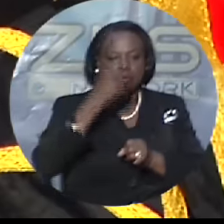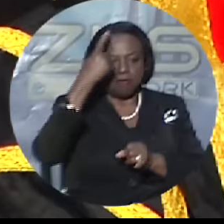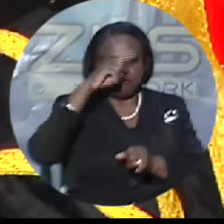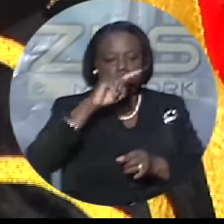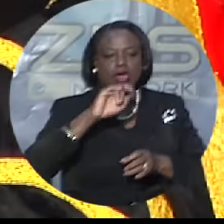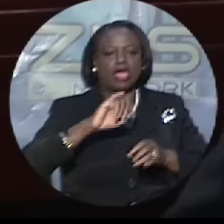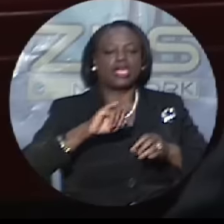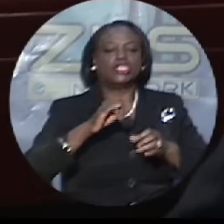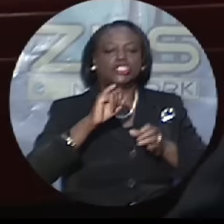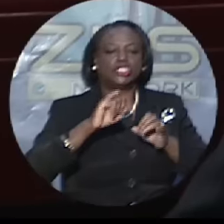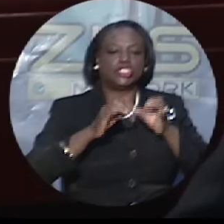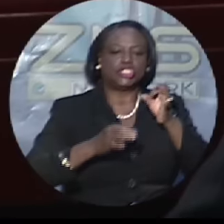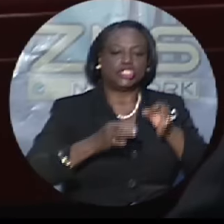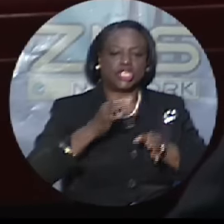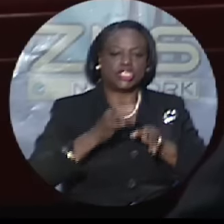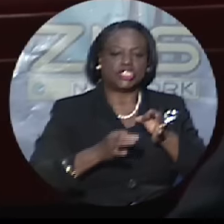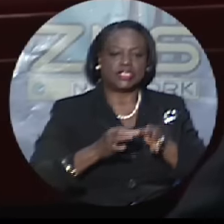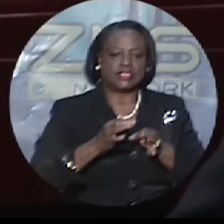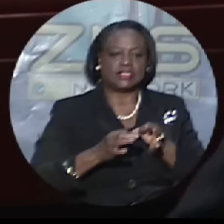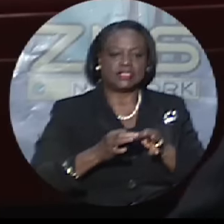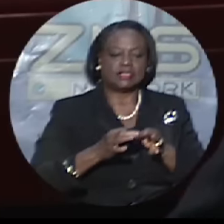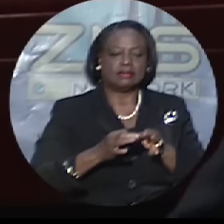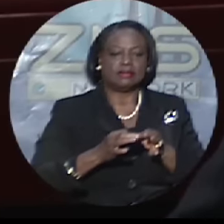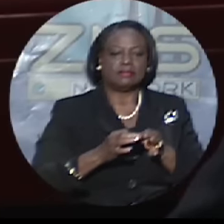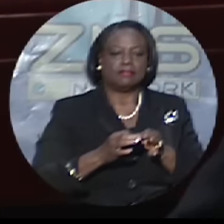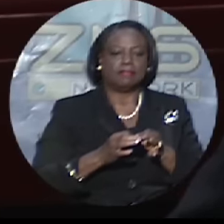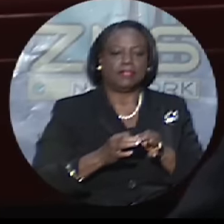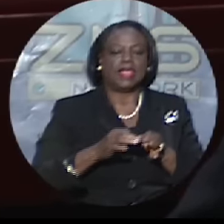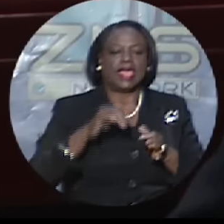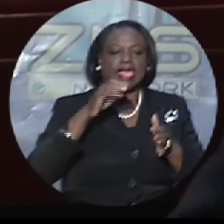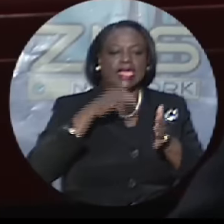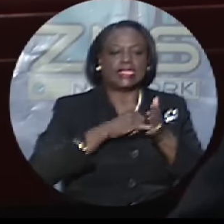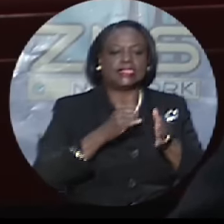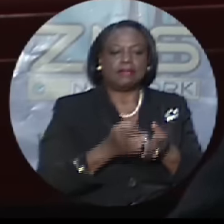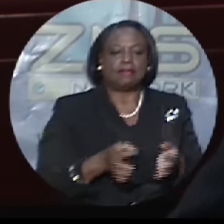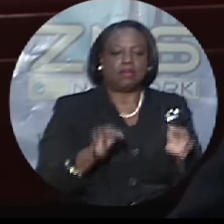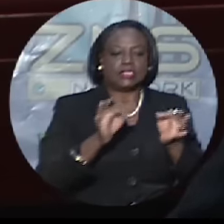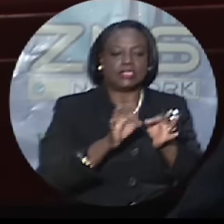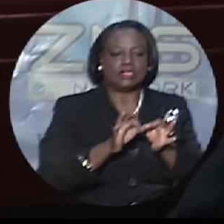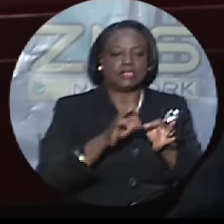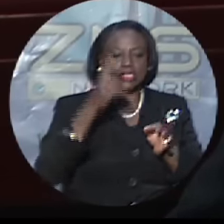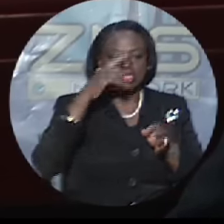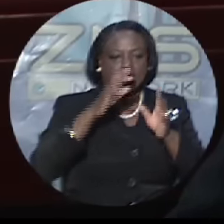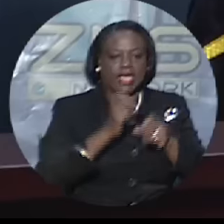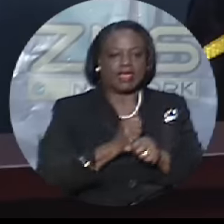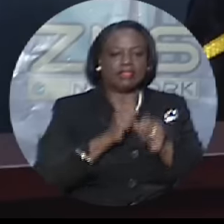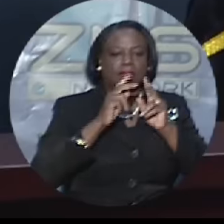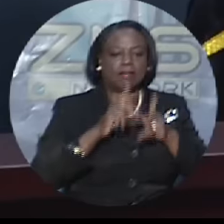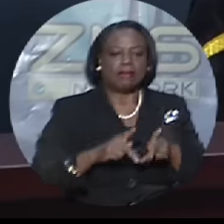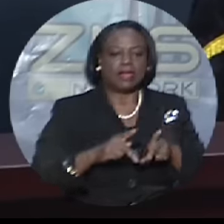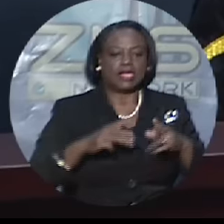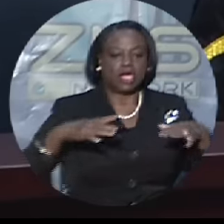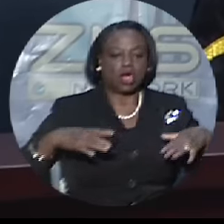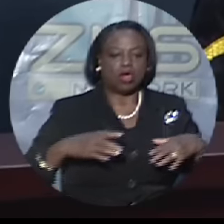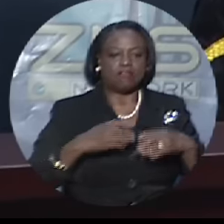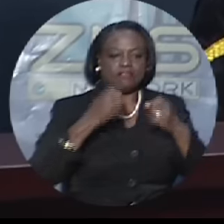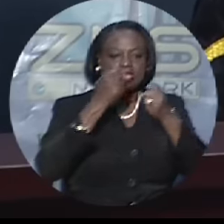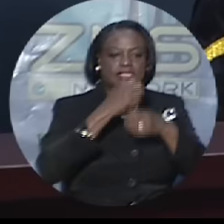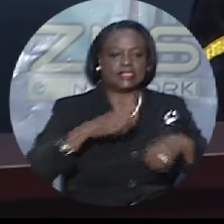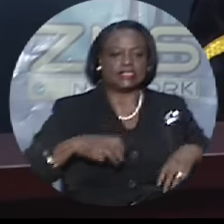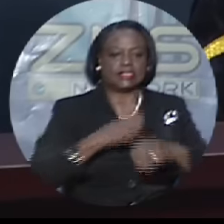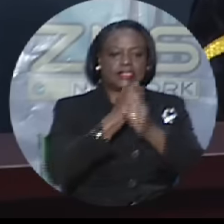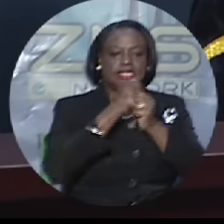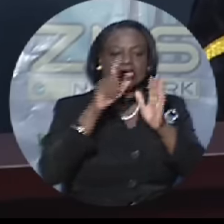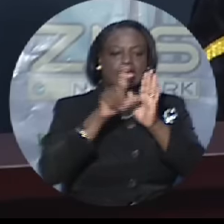judicial accountability, which she said is important to maintaining the public's confidence in the legal system. Inferior